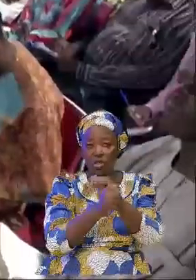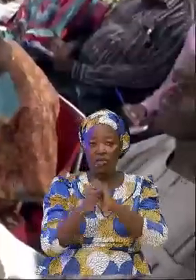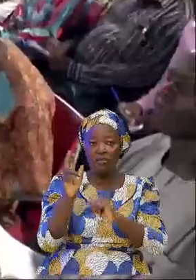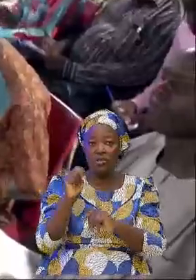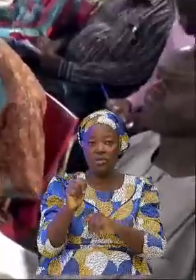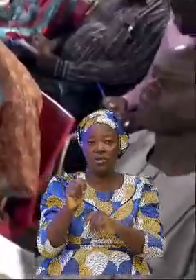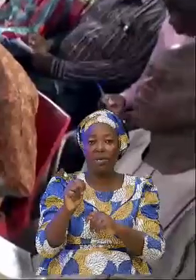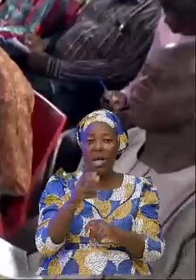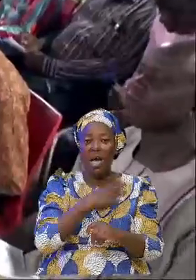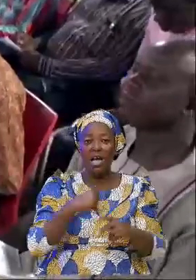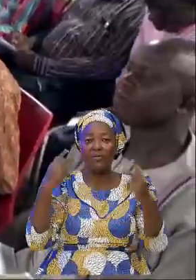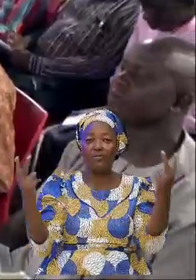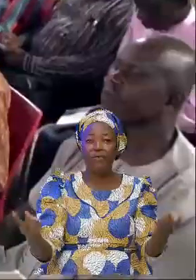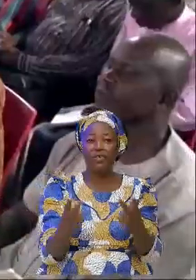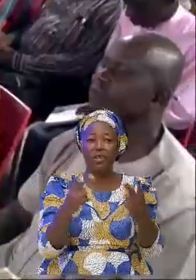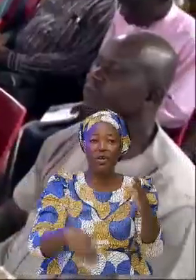victory that comes,